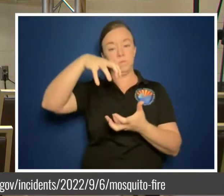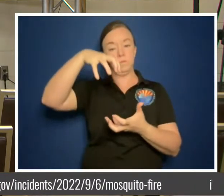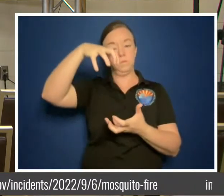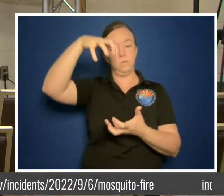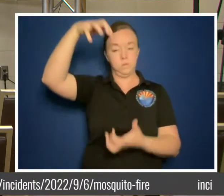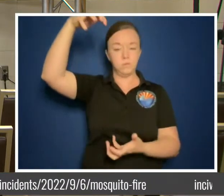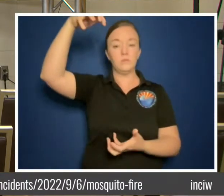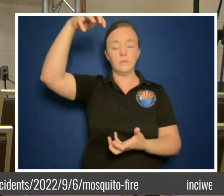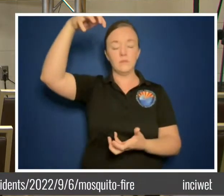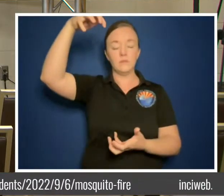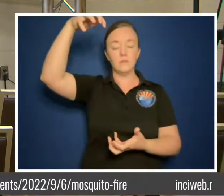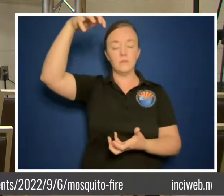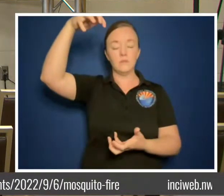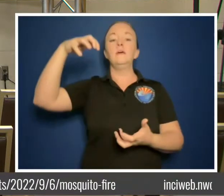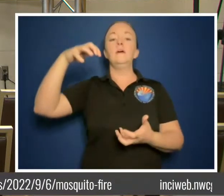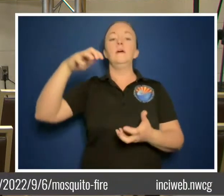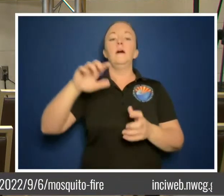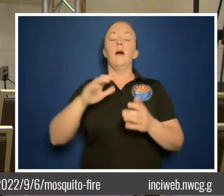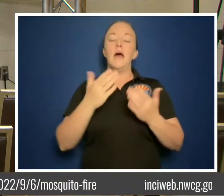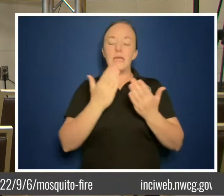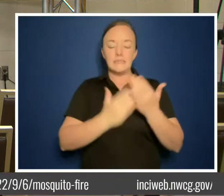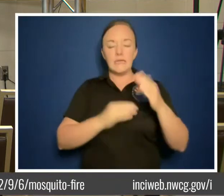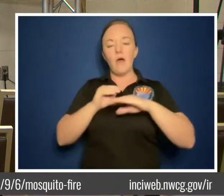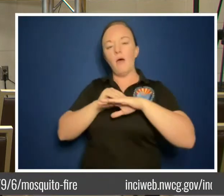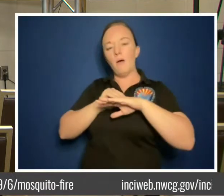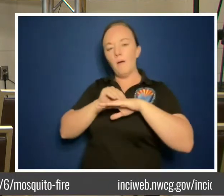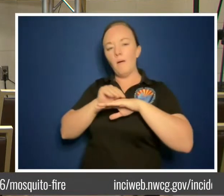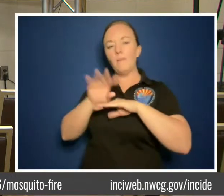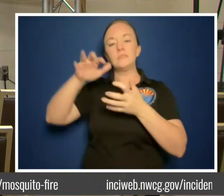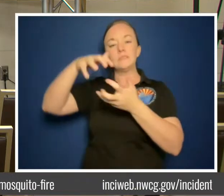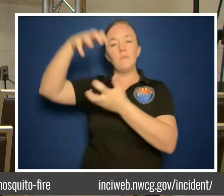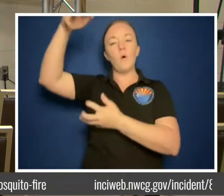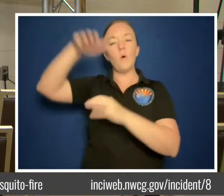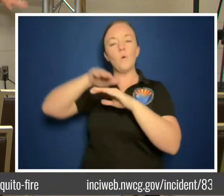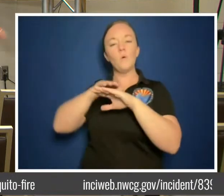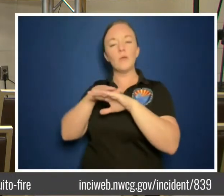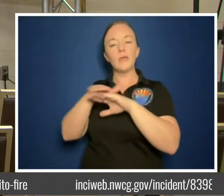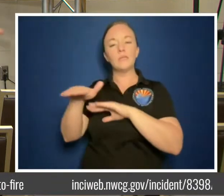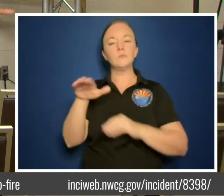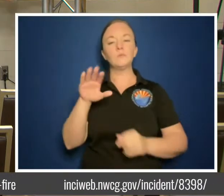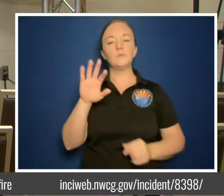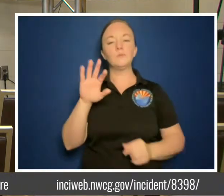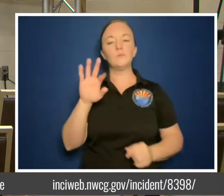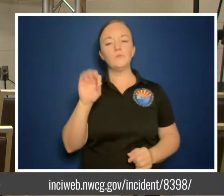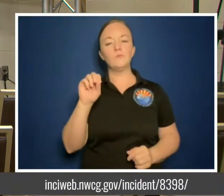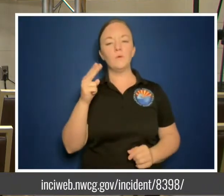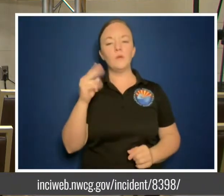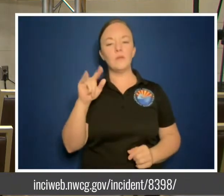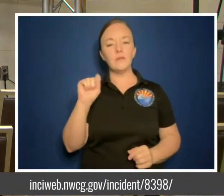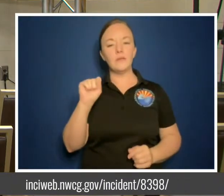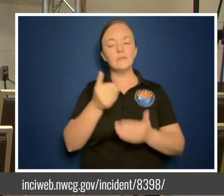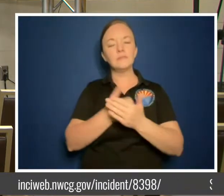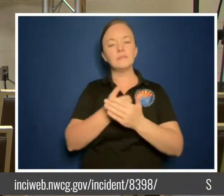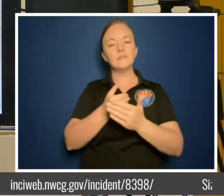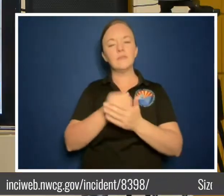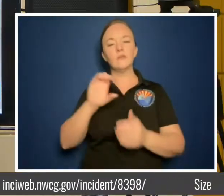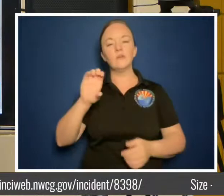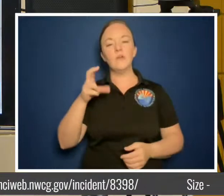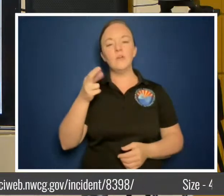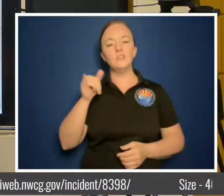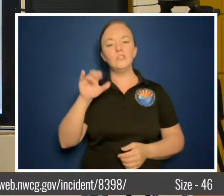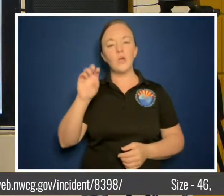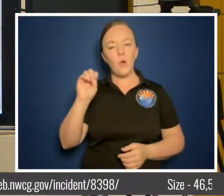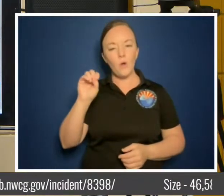even some intrusion of smoke up the foothills towards Chico and the other and points north. And then